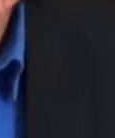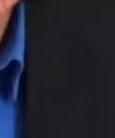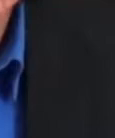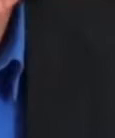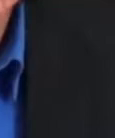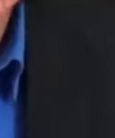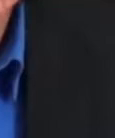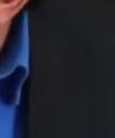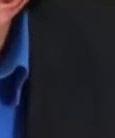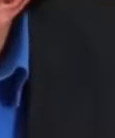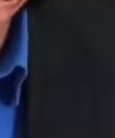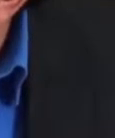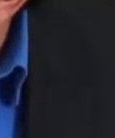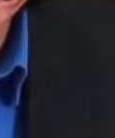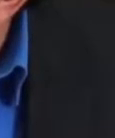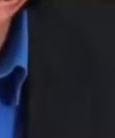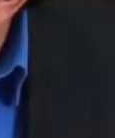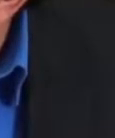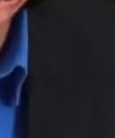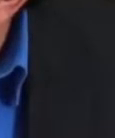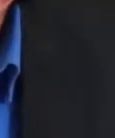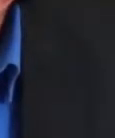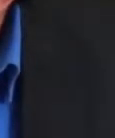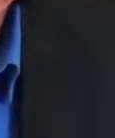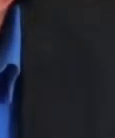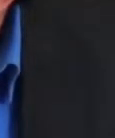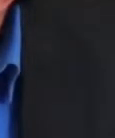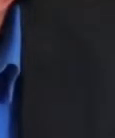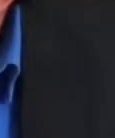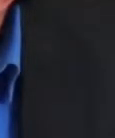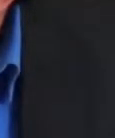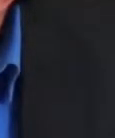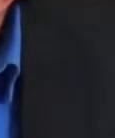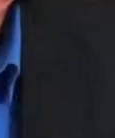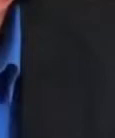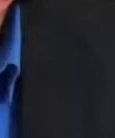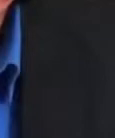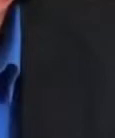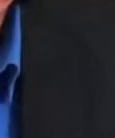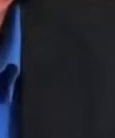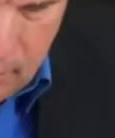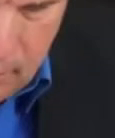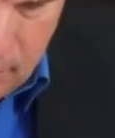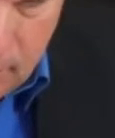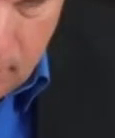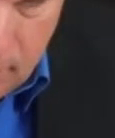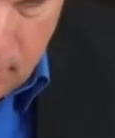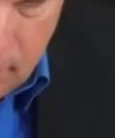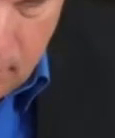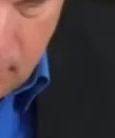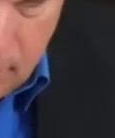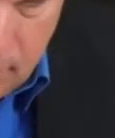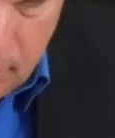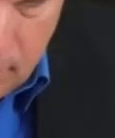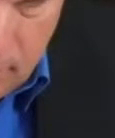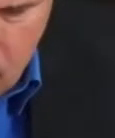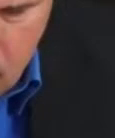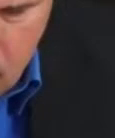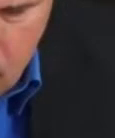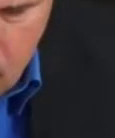him. But he's already said that he will not be allowed himself to reelect